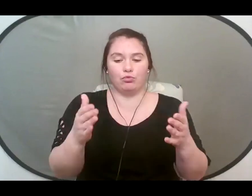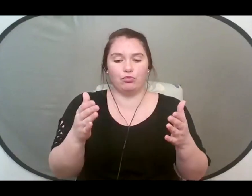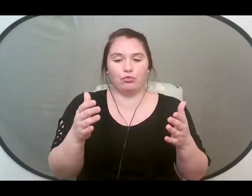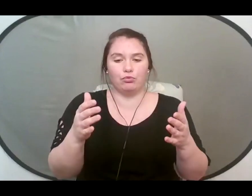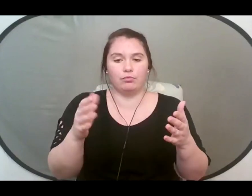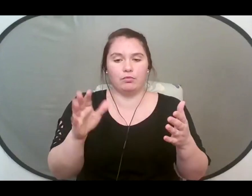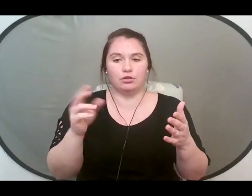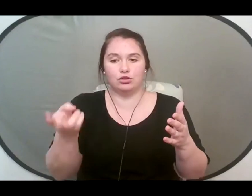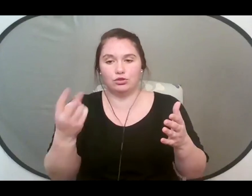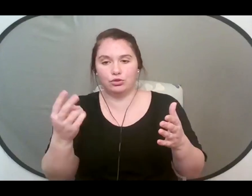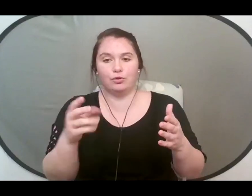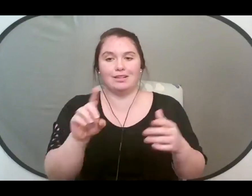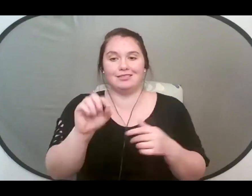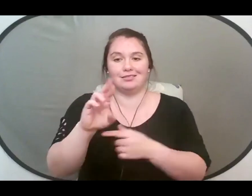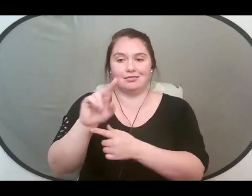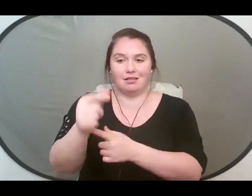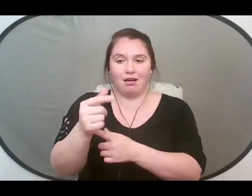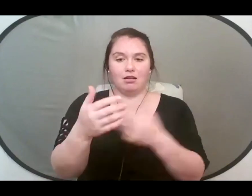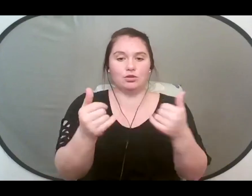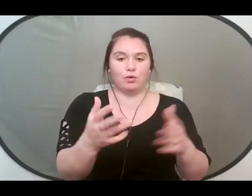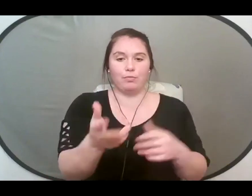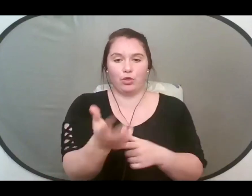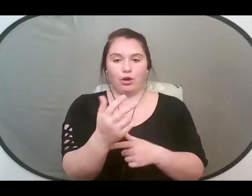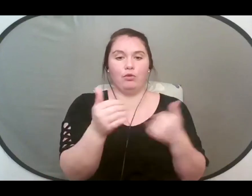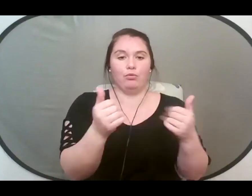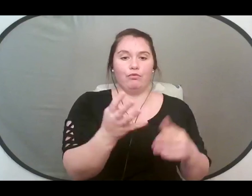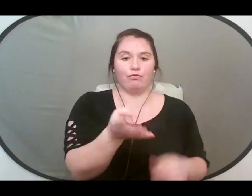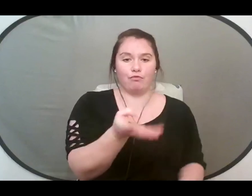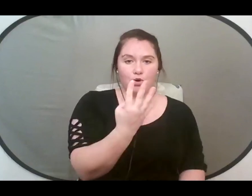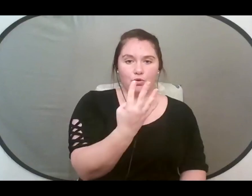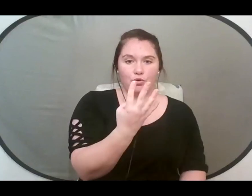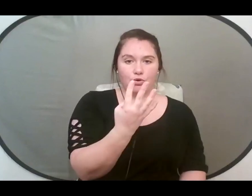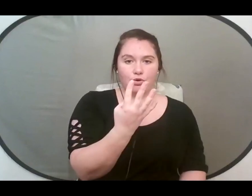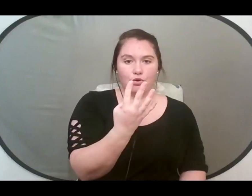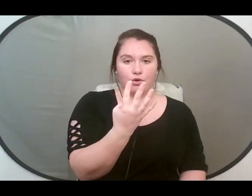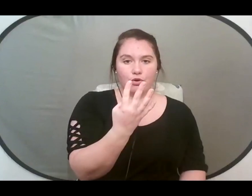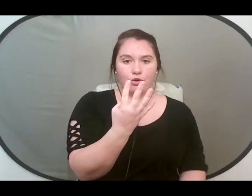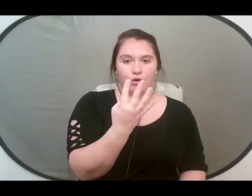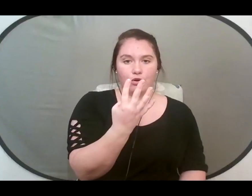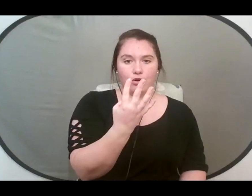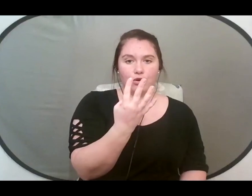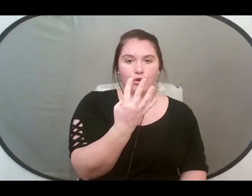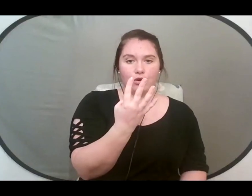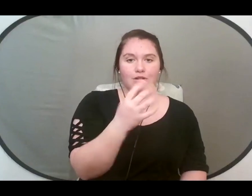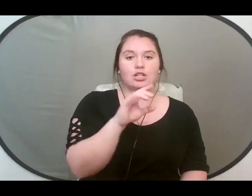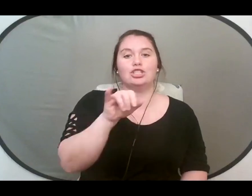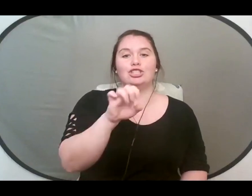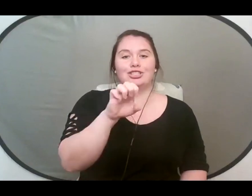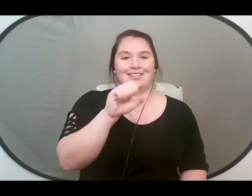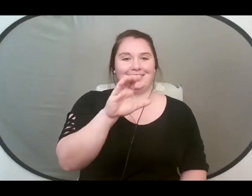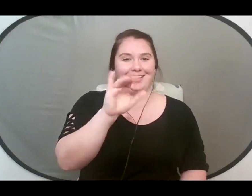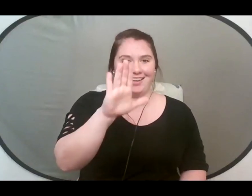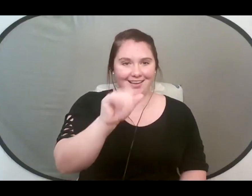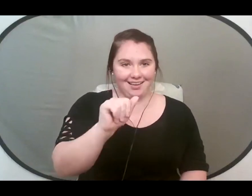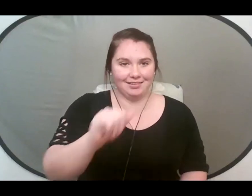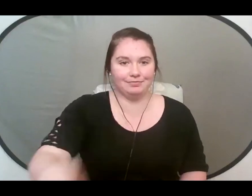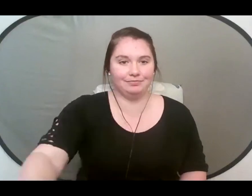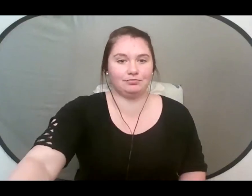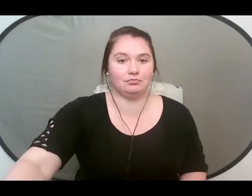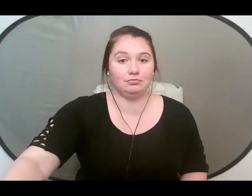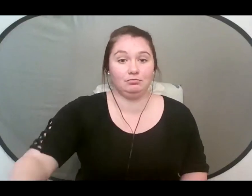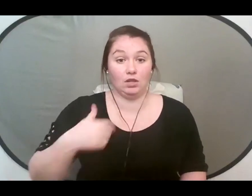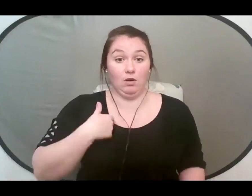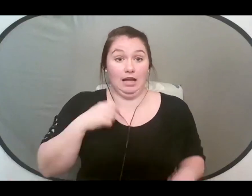Room 4 is Jessica. Okay, I can go